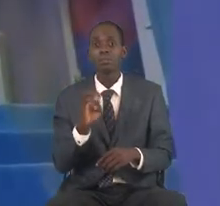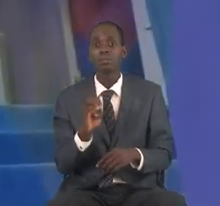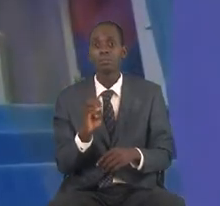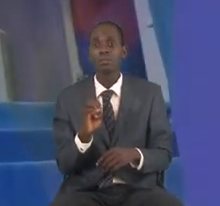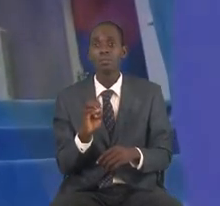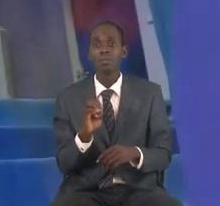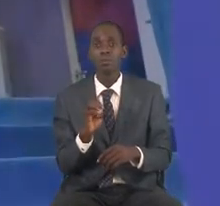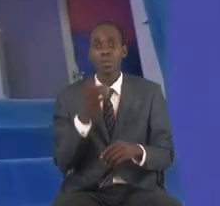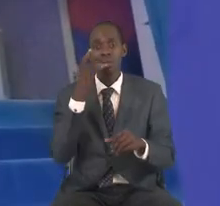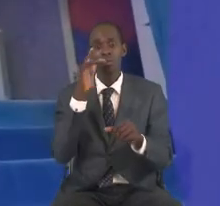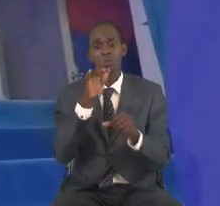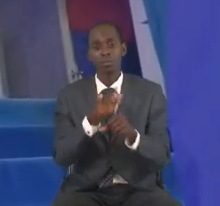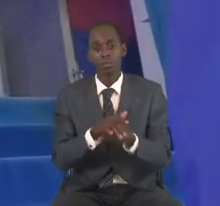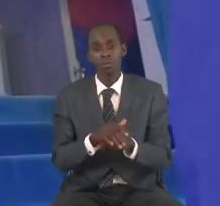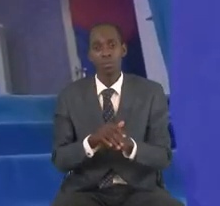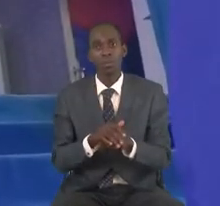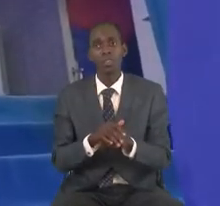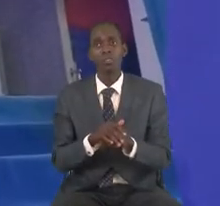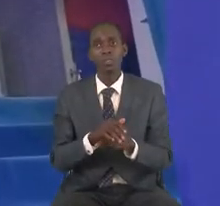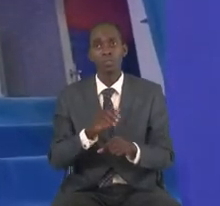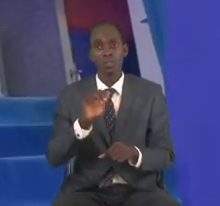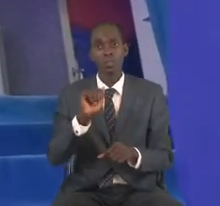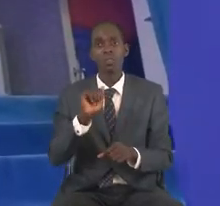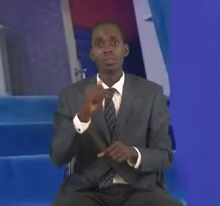allegiance to